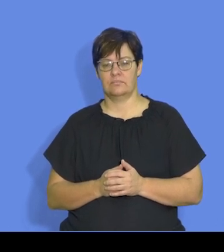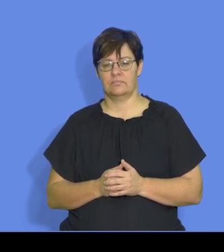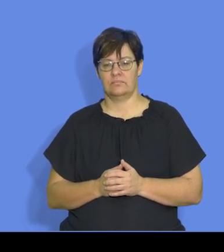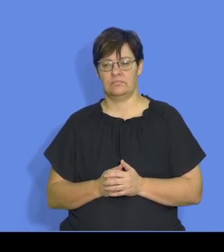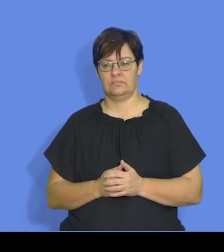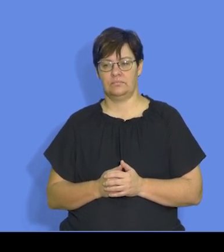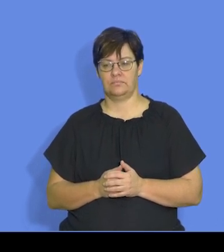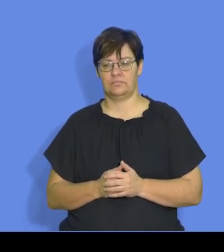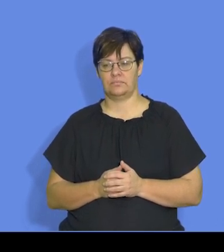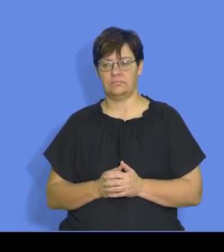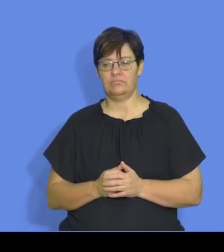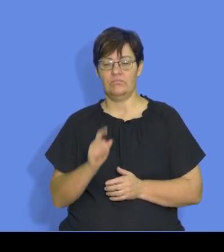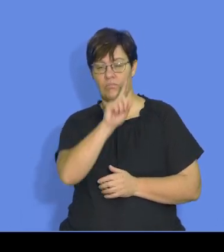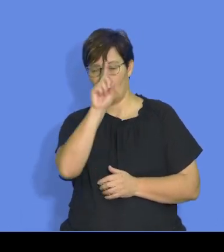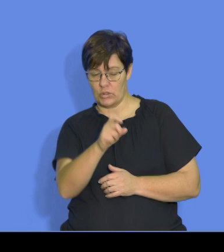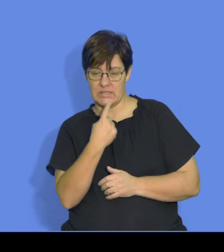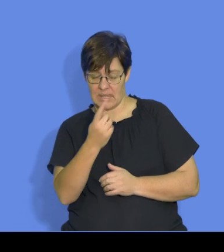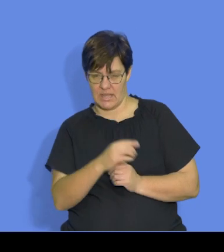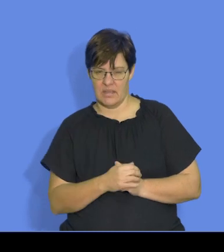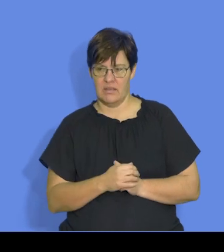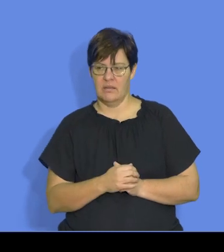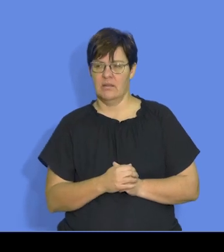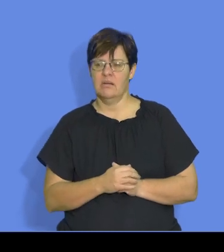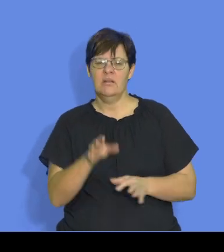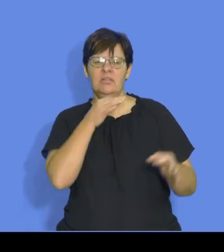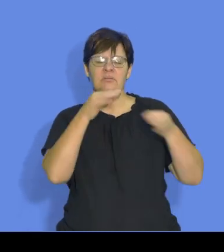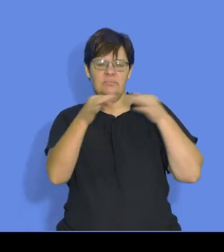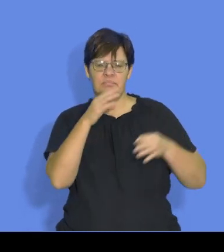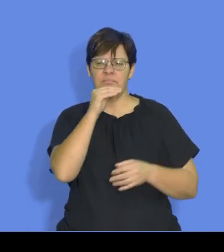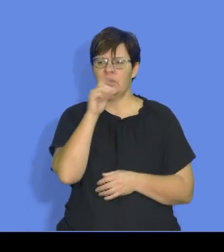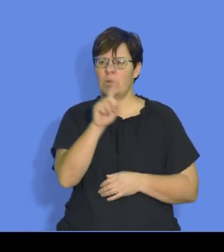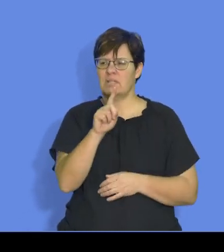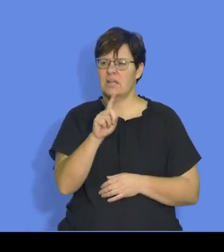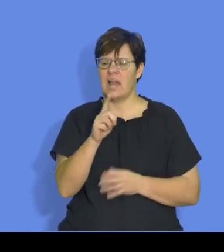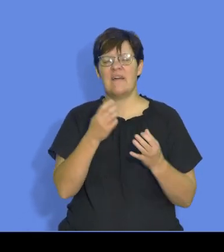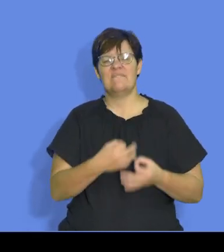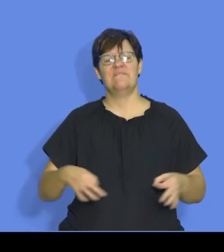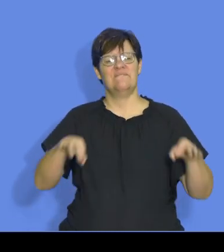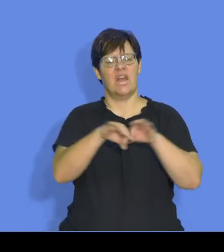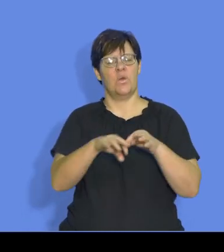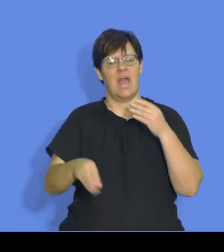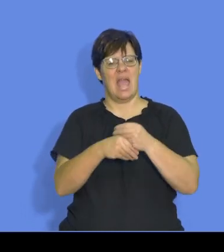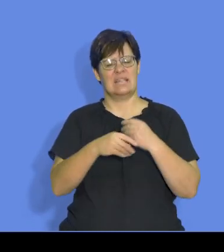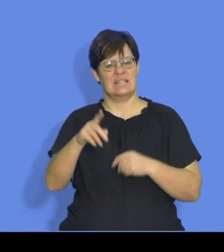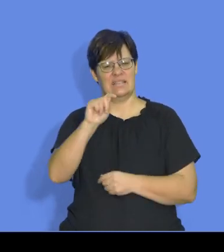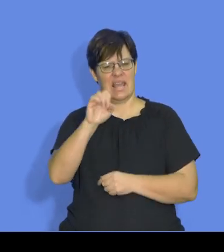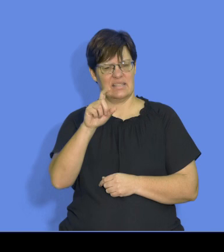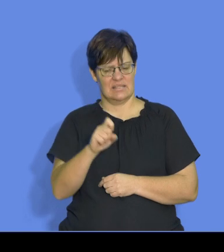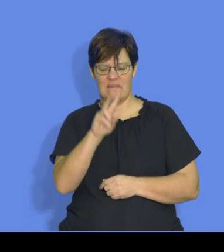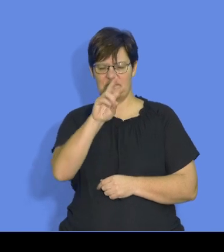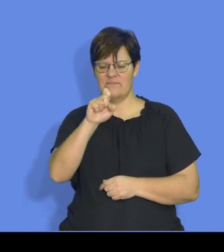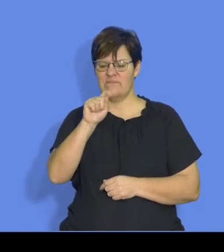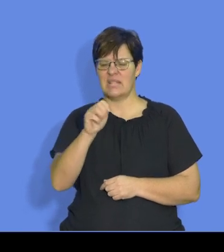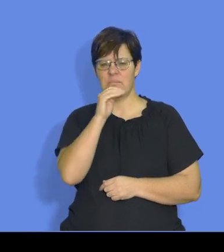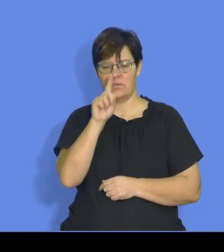Let's go through the question. It says here, briefly explain what is meant by value-added tax. It means a tax